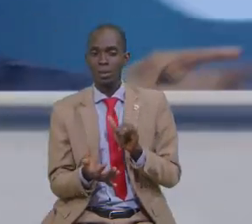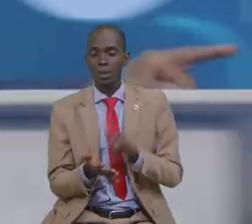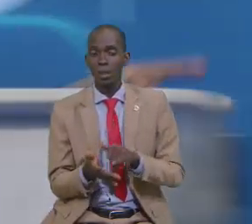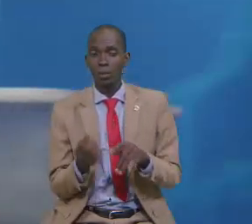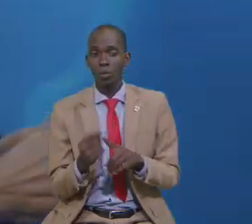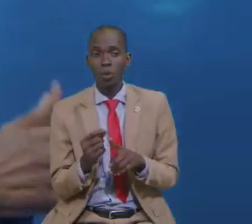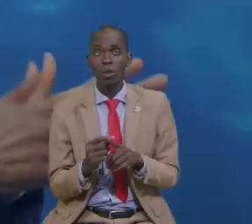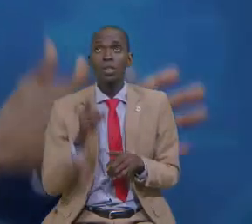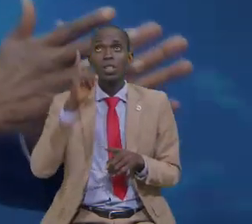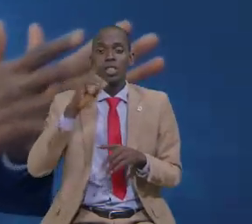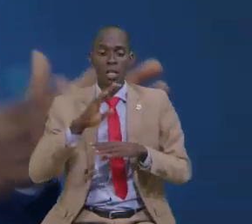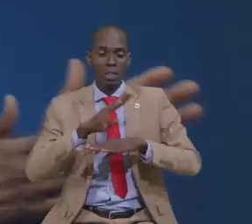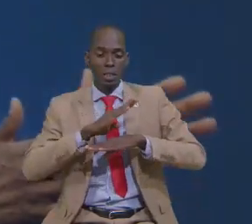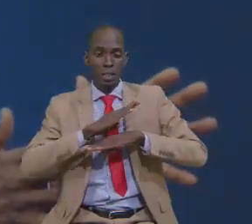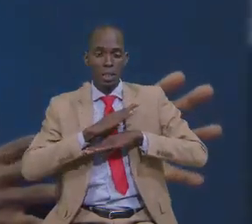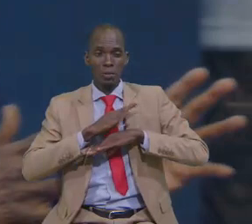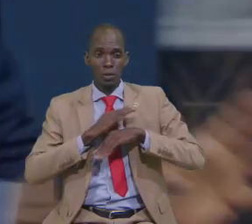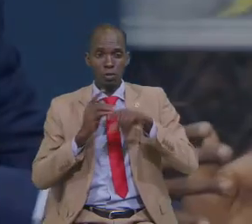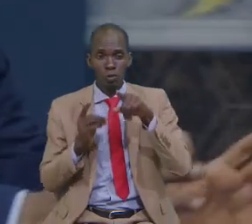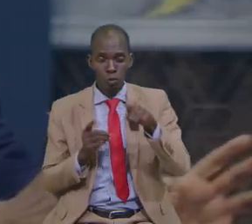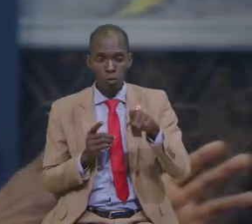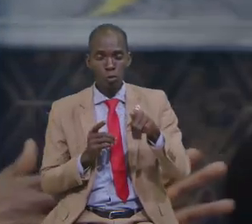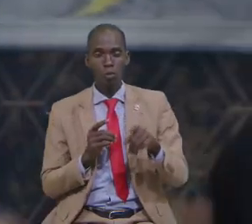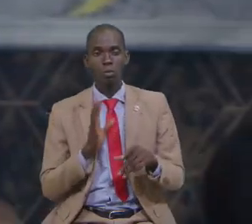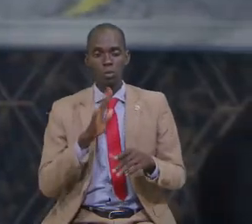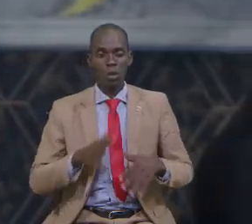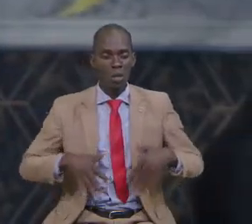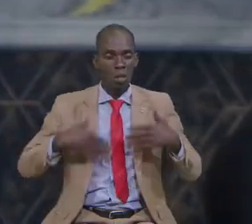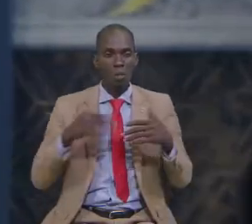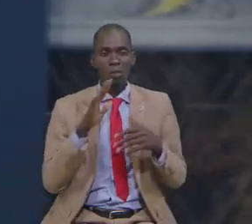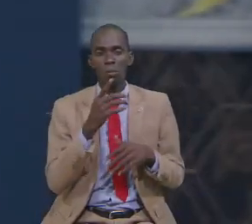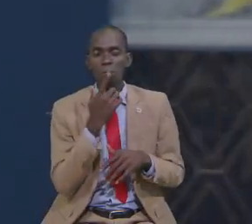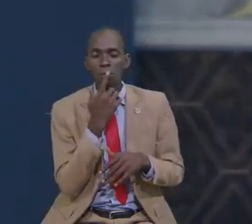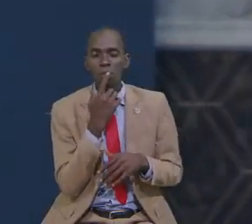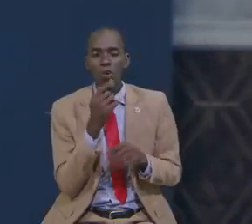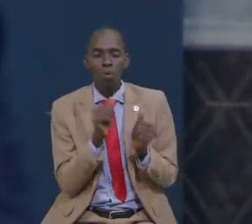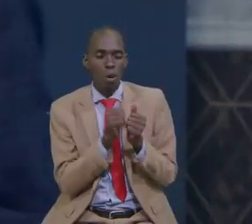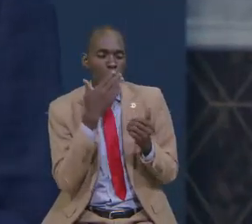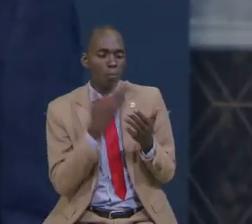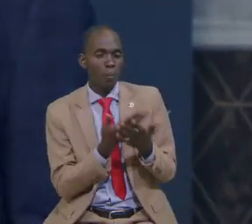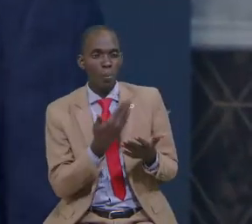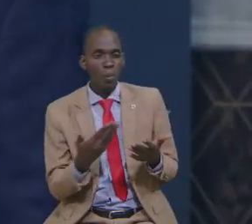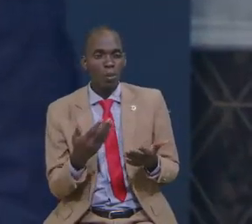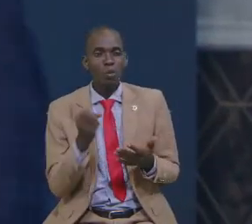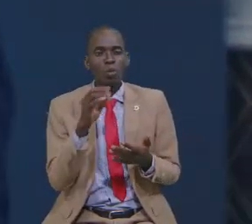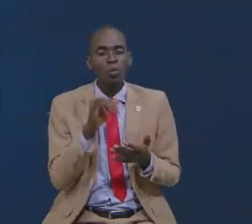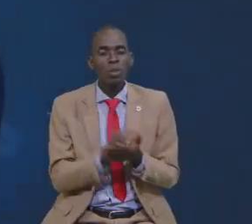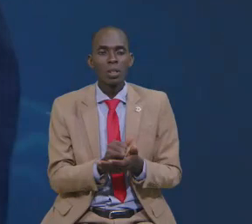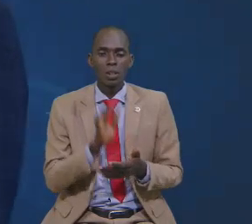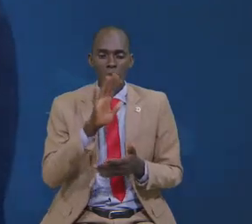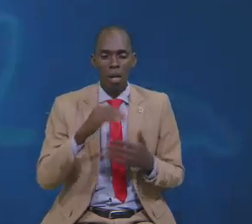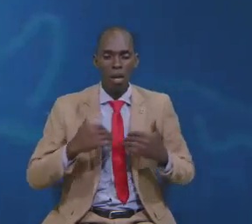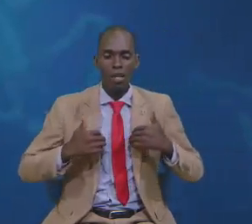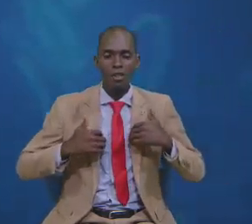satisfies your mouth with good things so that that youth is